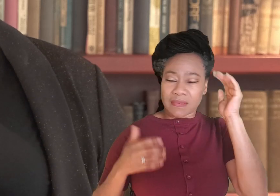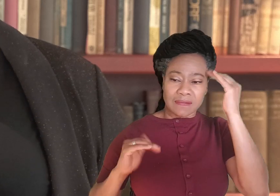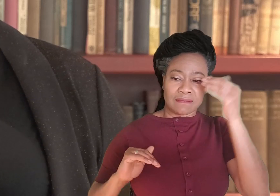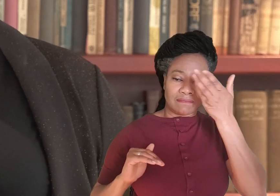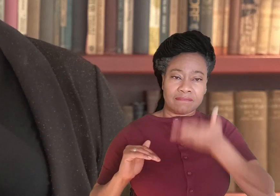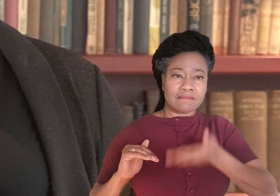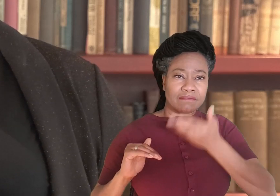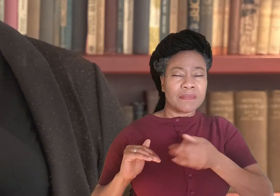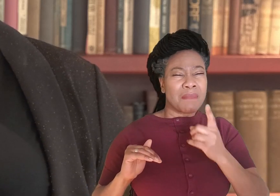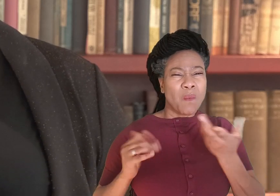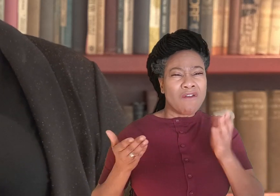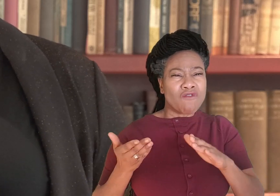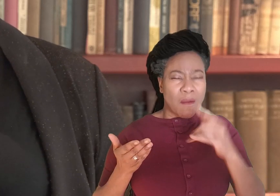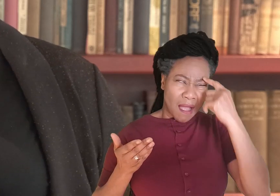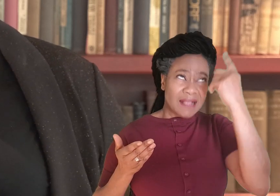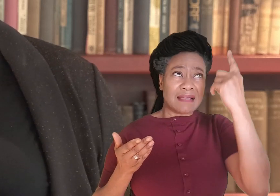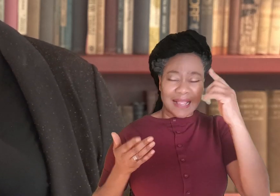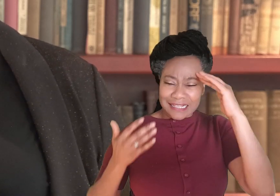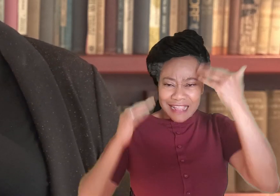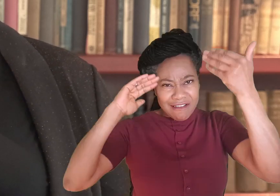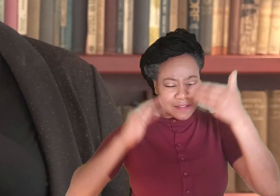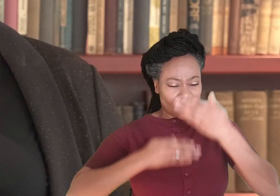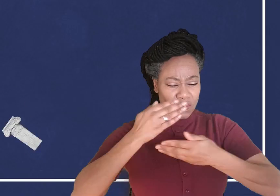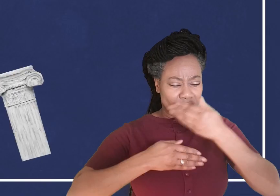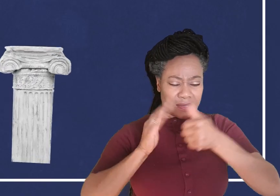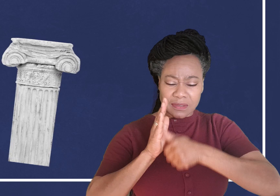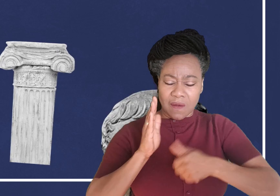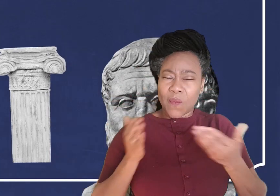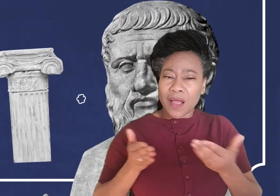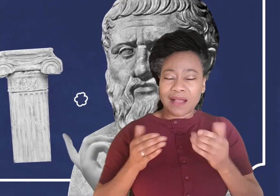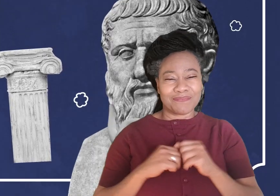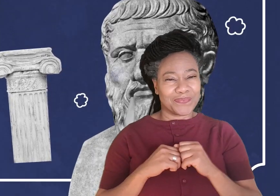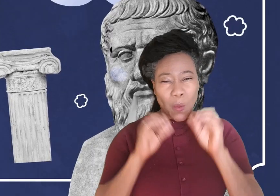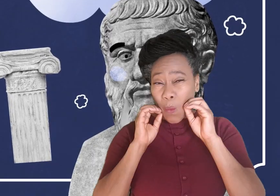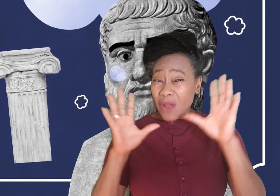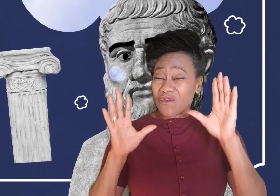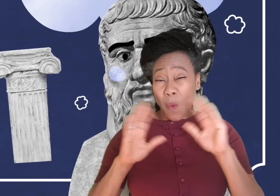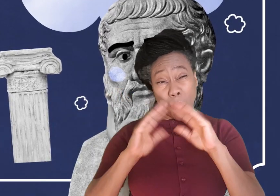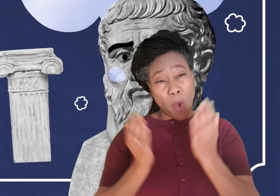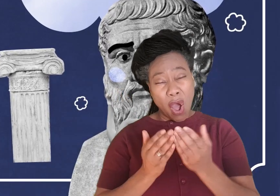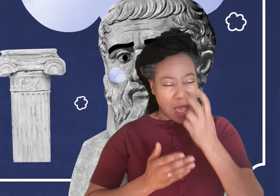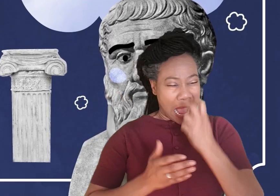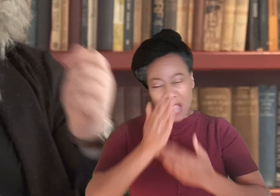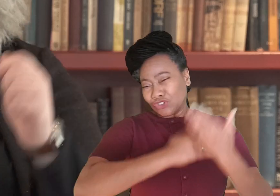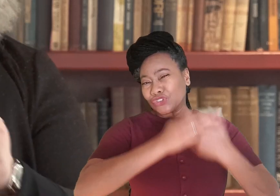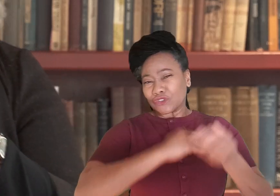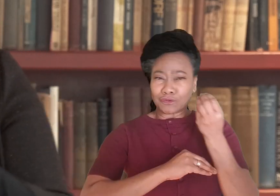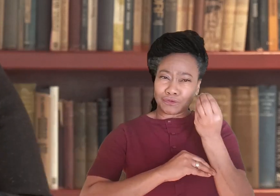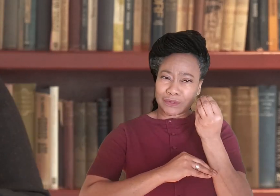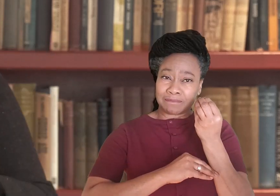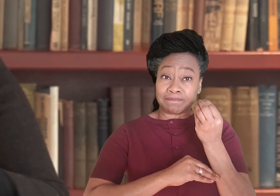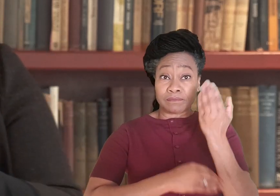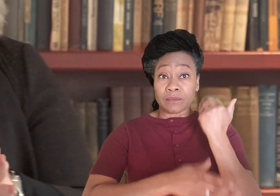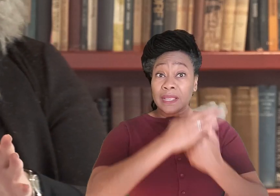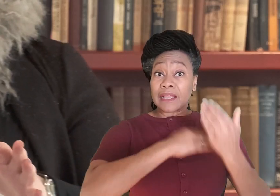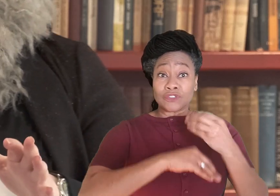notion of hysteria come from? Where does our tale start? The wonderfully wacky world of ancient Greece. The ancient Greeks